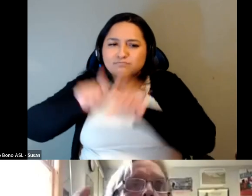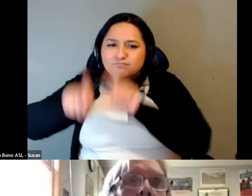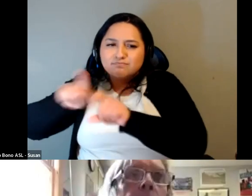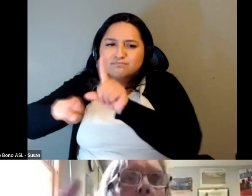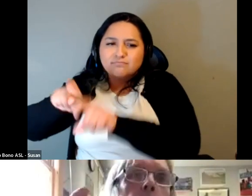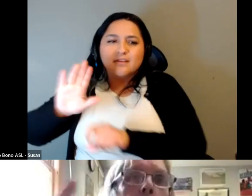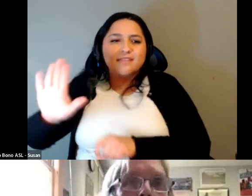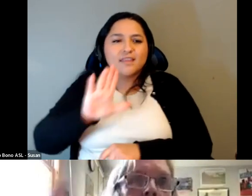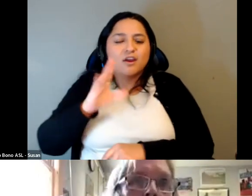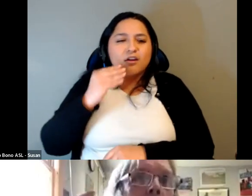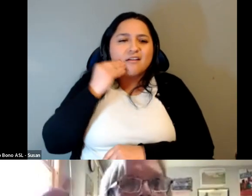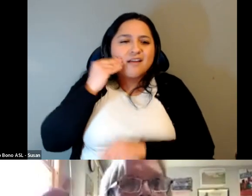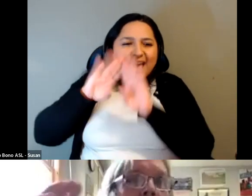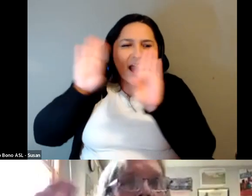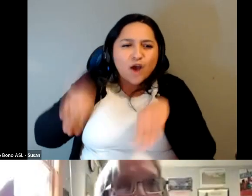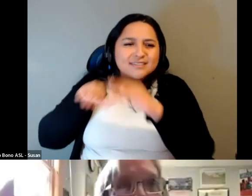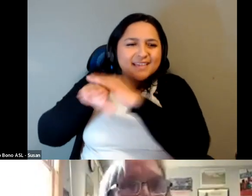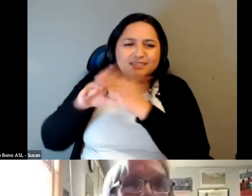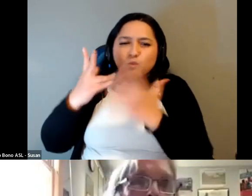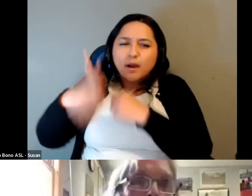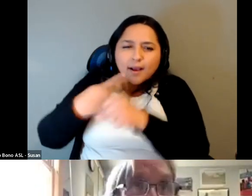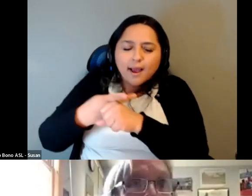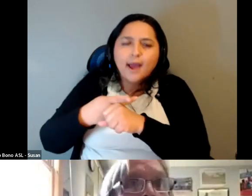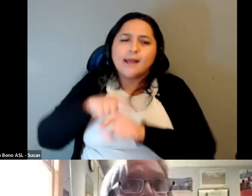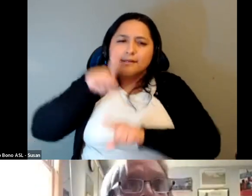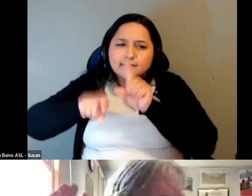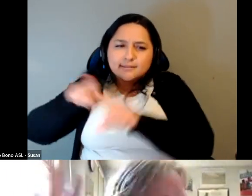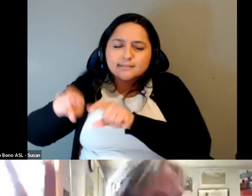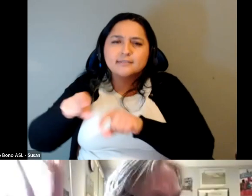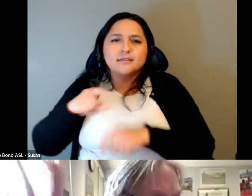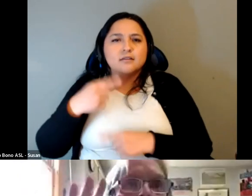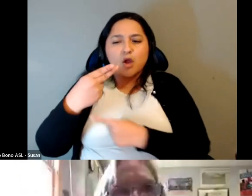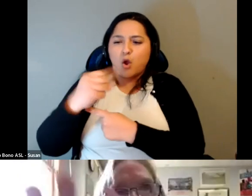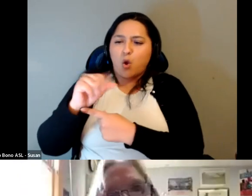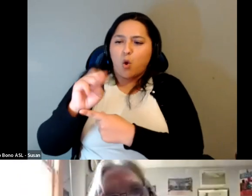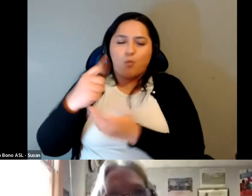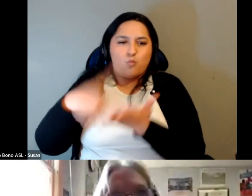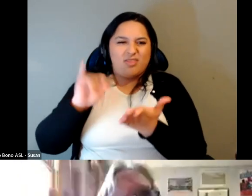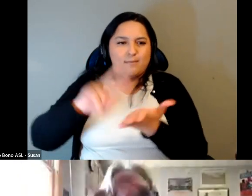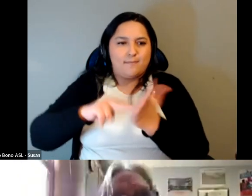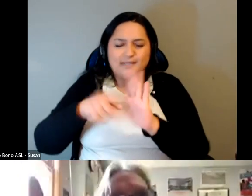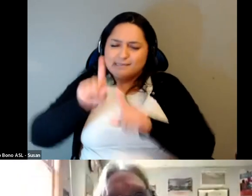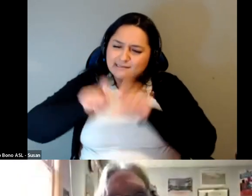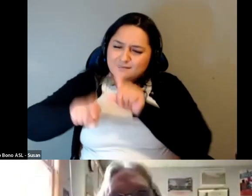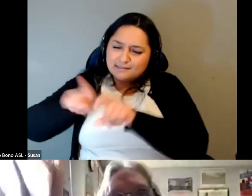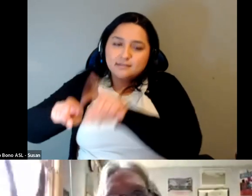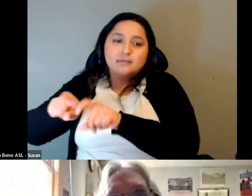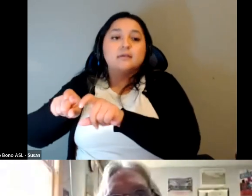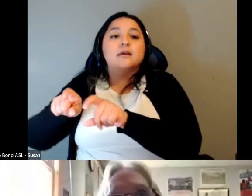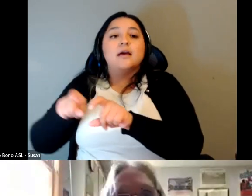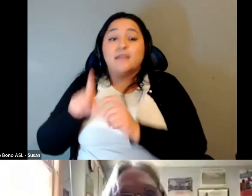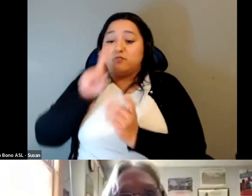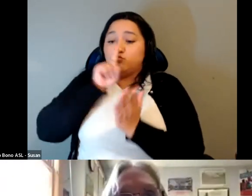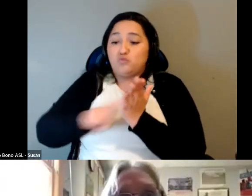access, what kind they want, what does a home mean to you when you say you want to put a home? And then base the research off of the priorities